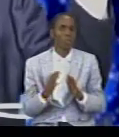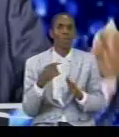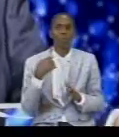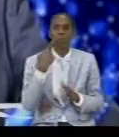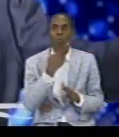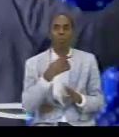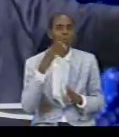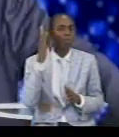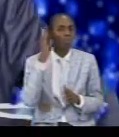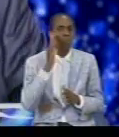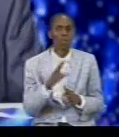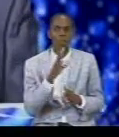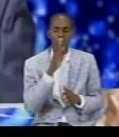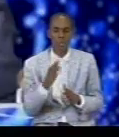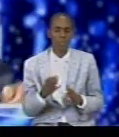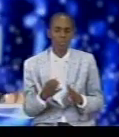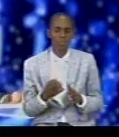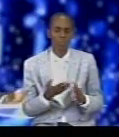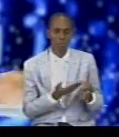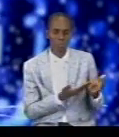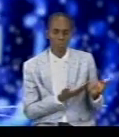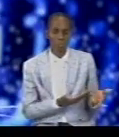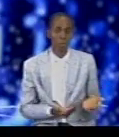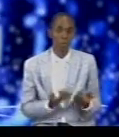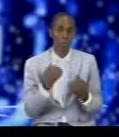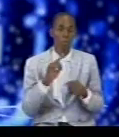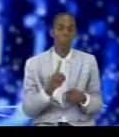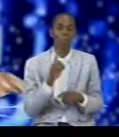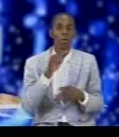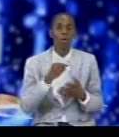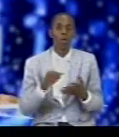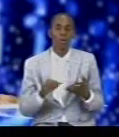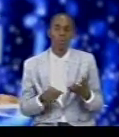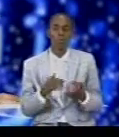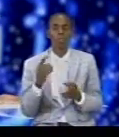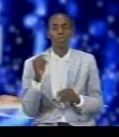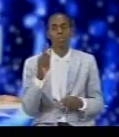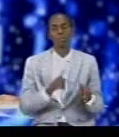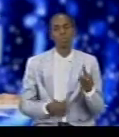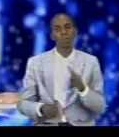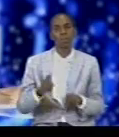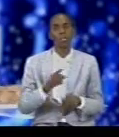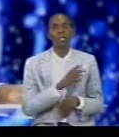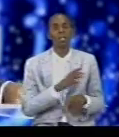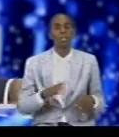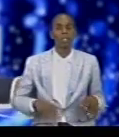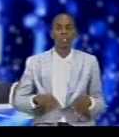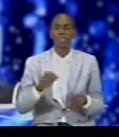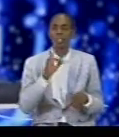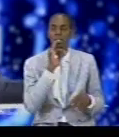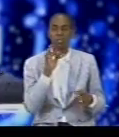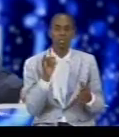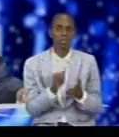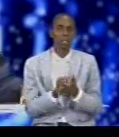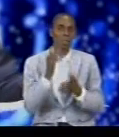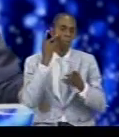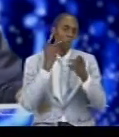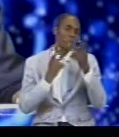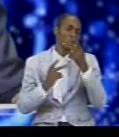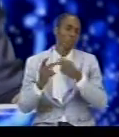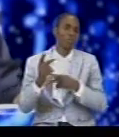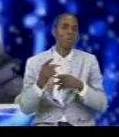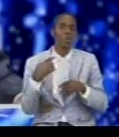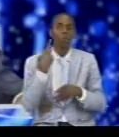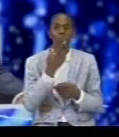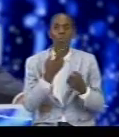who will be raised among the brethren," that is, among the Jews. So Christ is that prophet who came for the purpose of